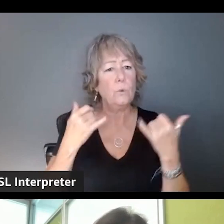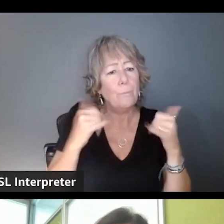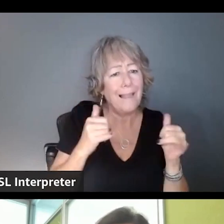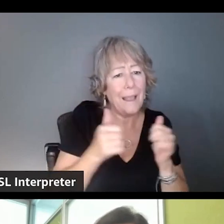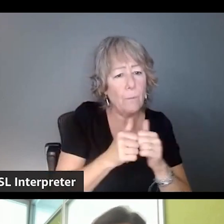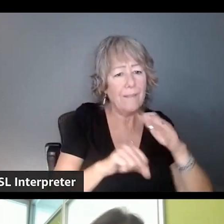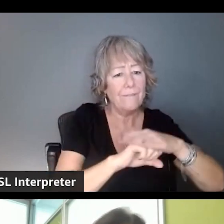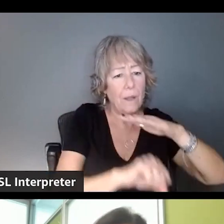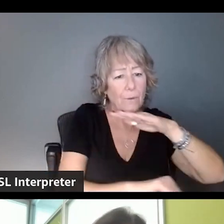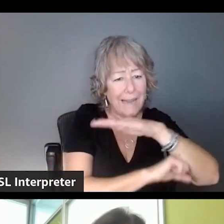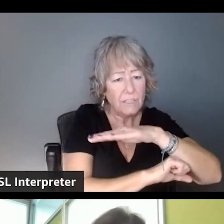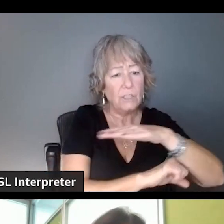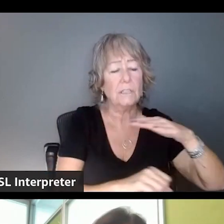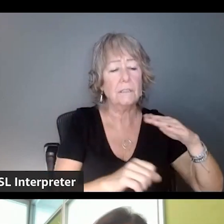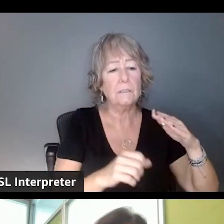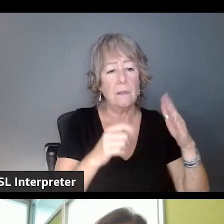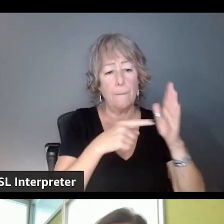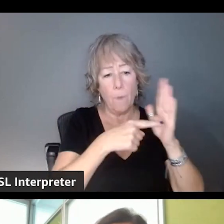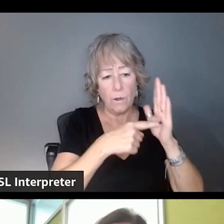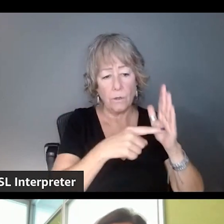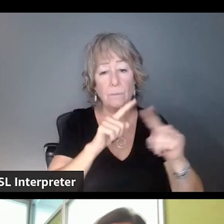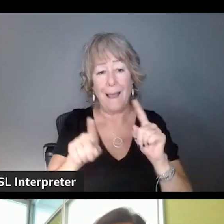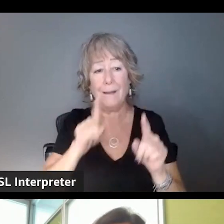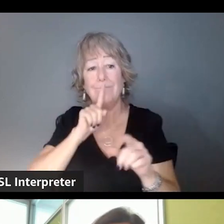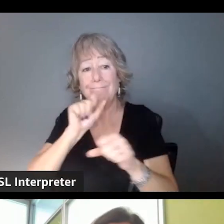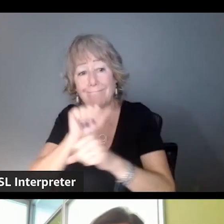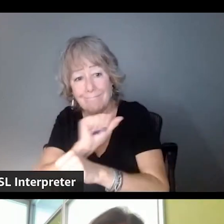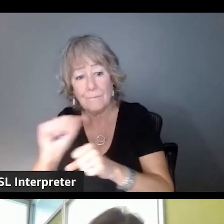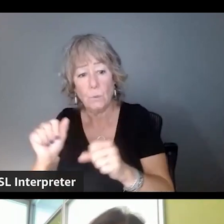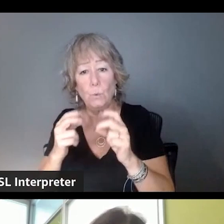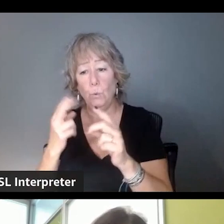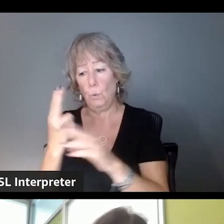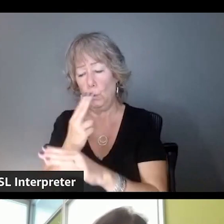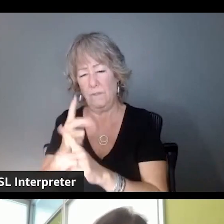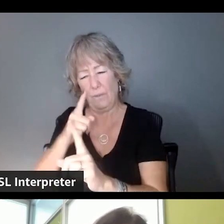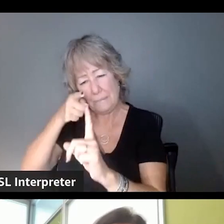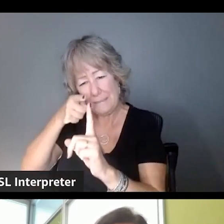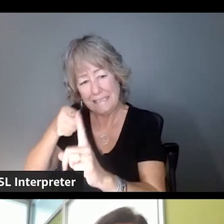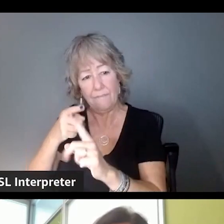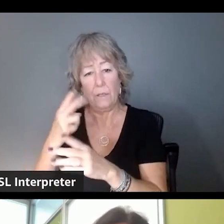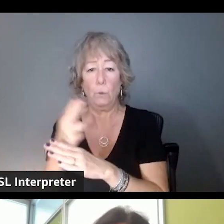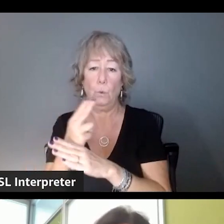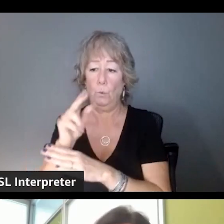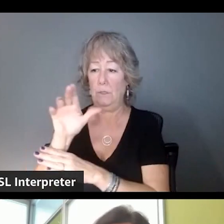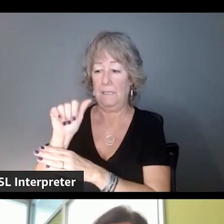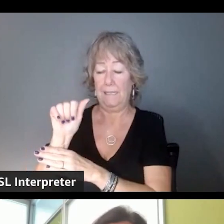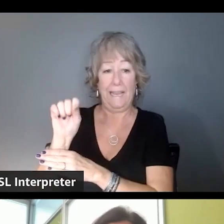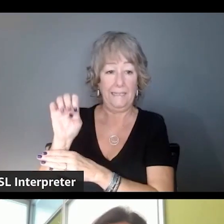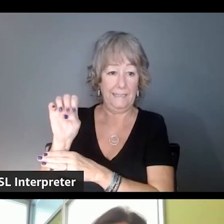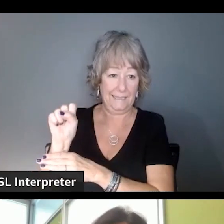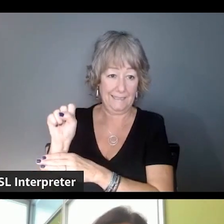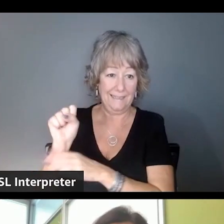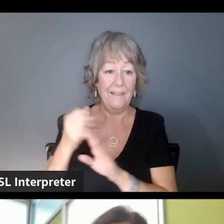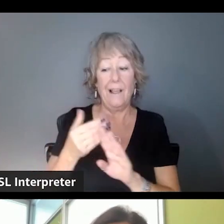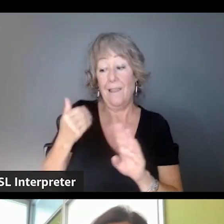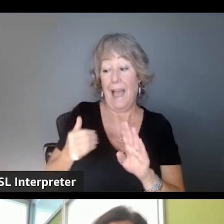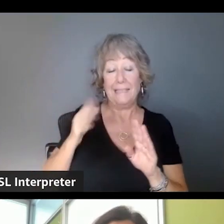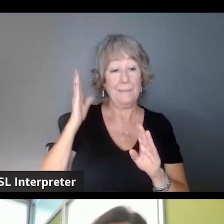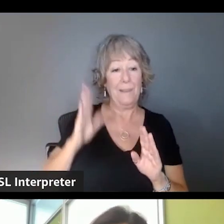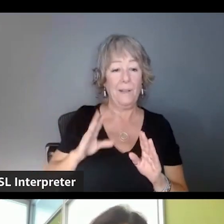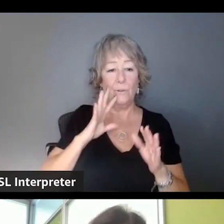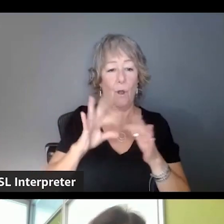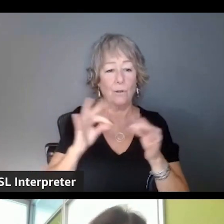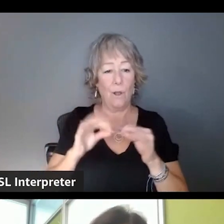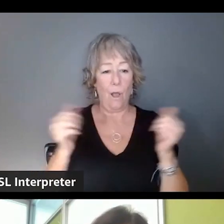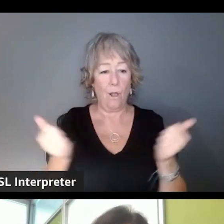models, but really using these foundation models in specific use cases. And so the previous person spoke a lot about, like NVIDIA spoke a